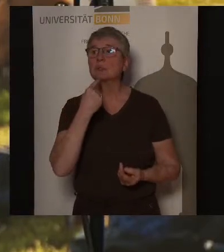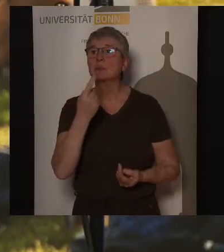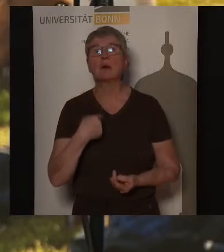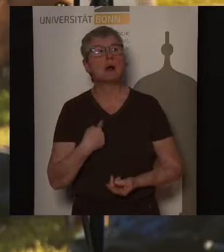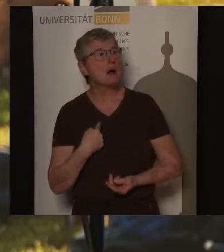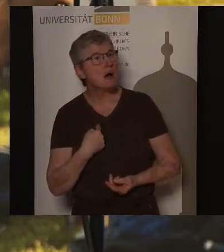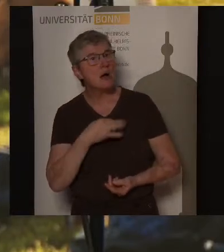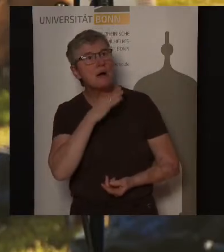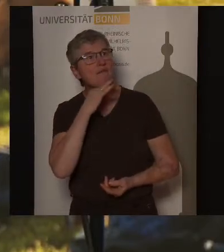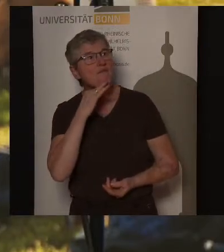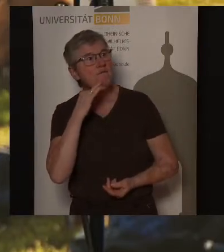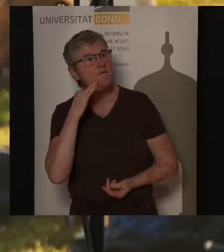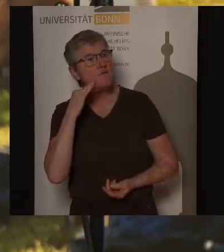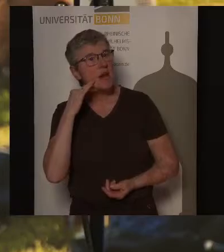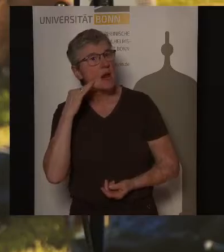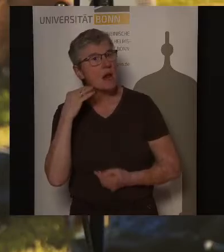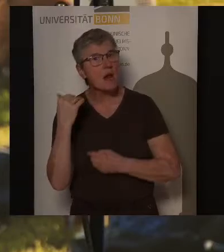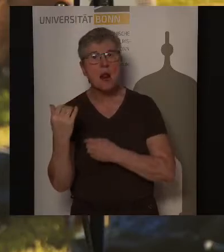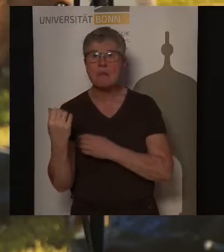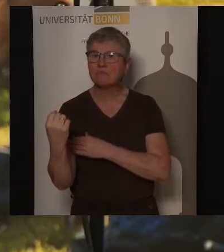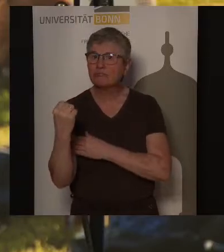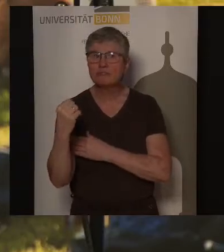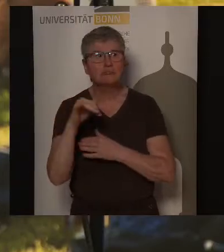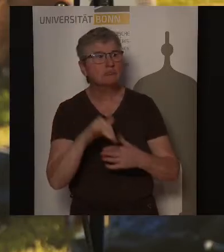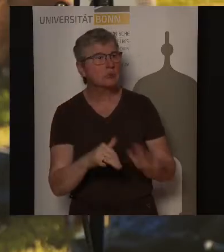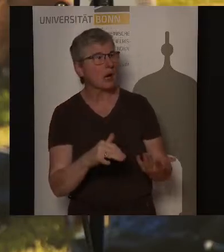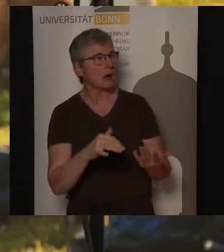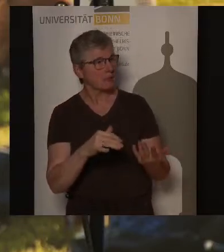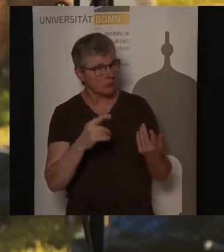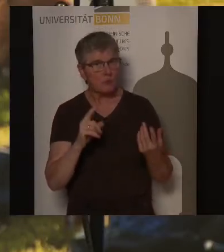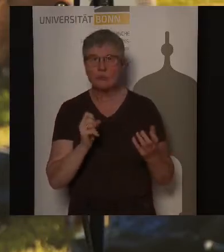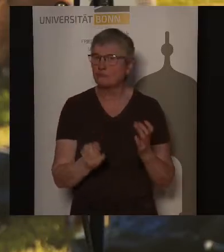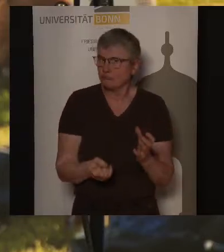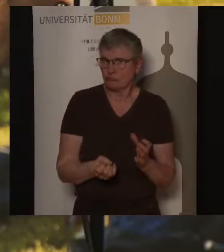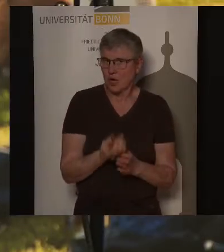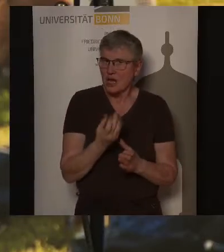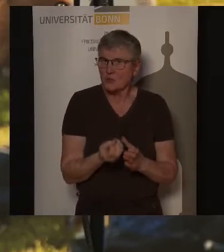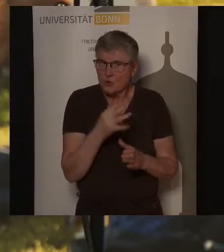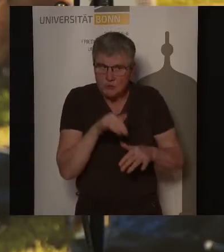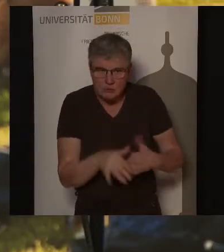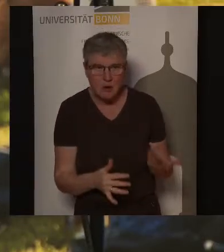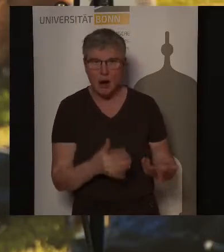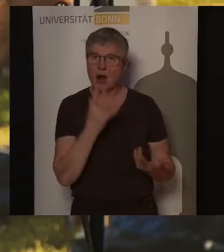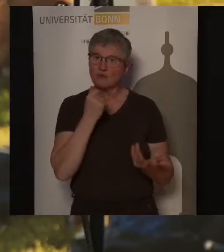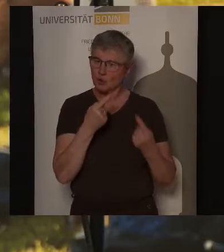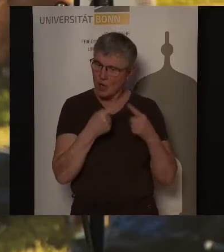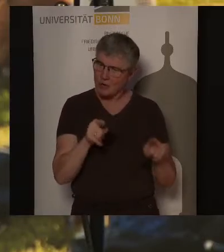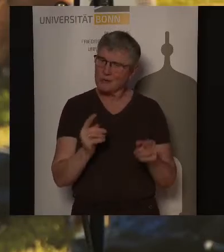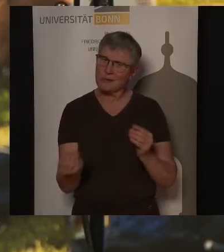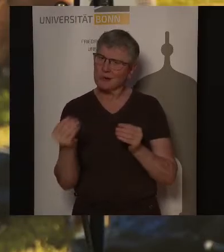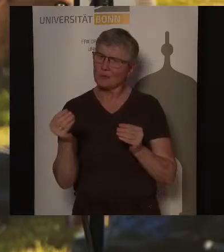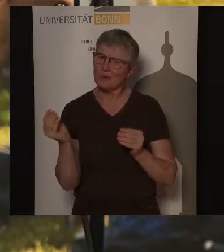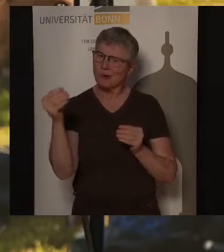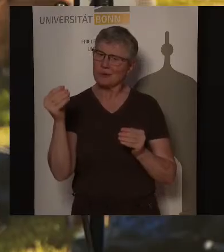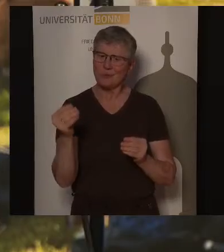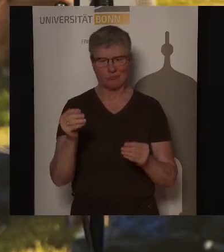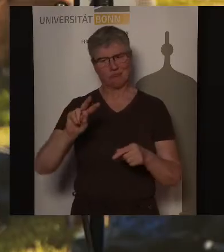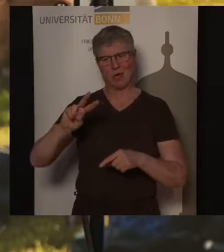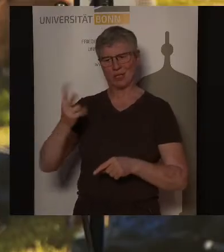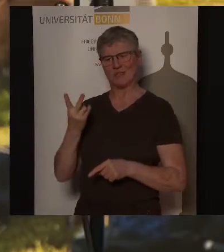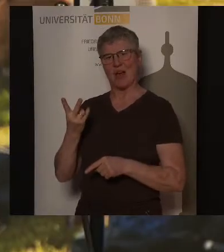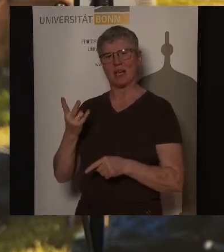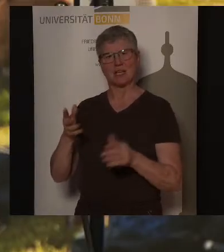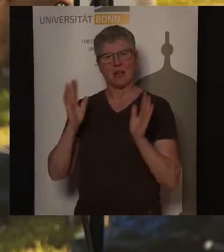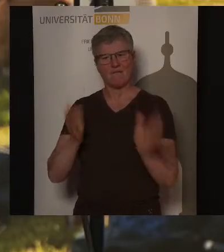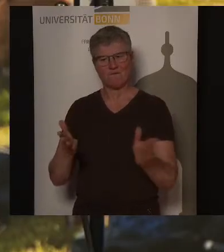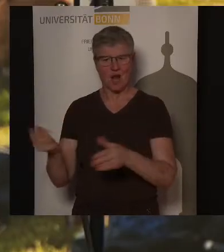or make use of our psychological counseling service, or if you think that there's more to you, that you've got more potential that you'd